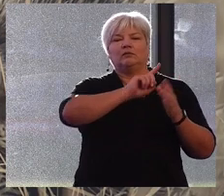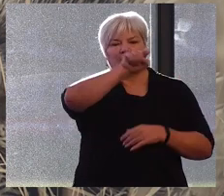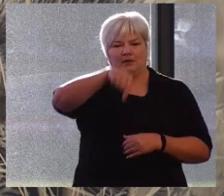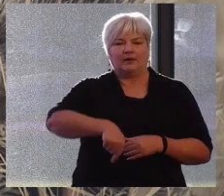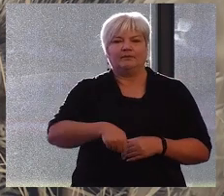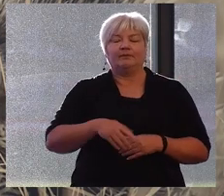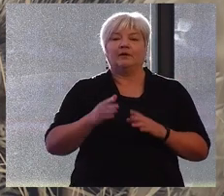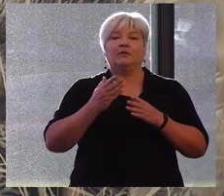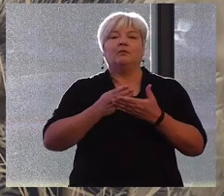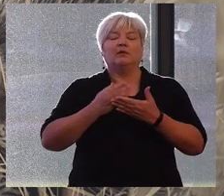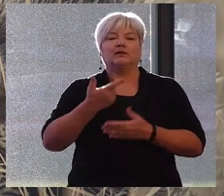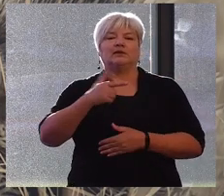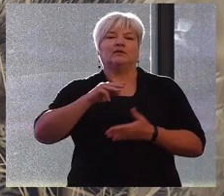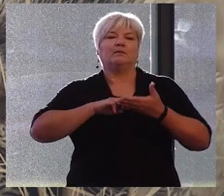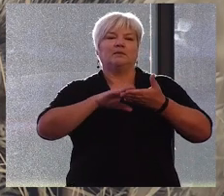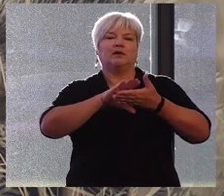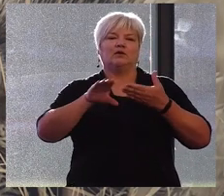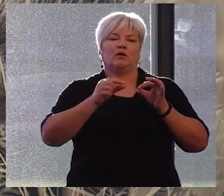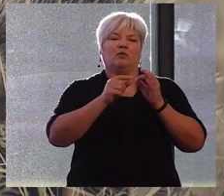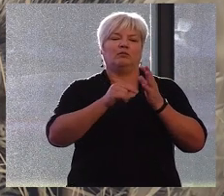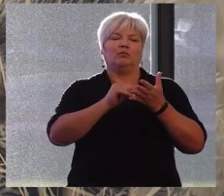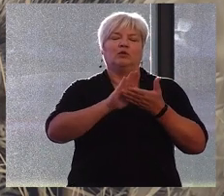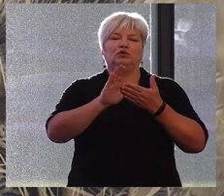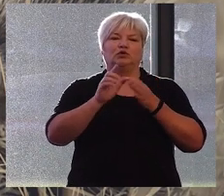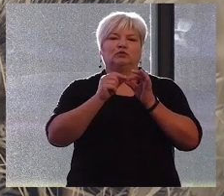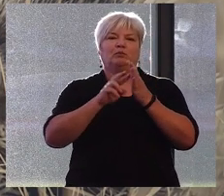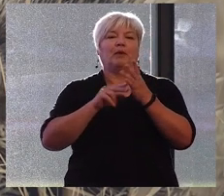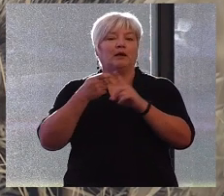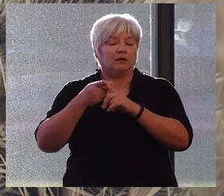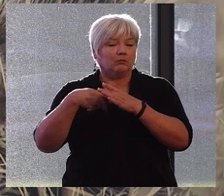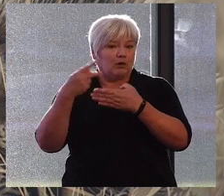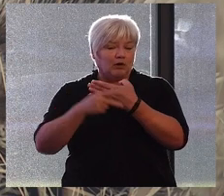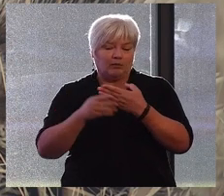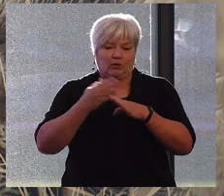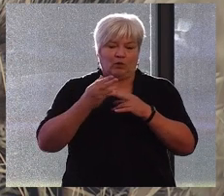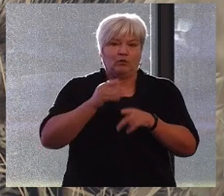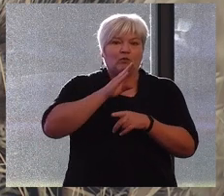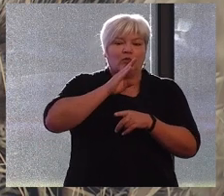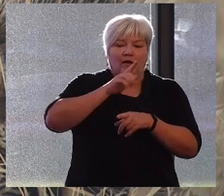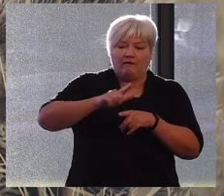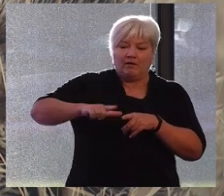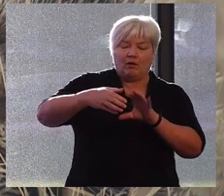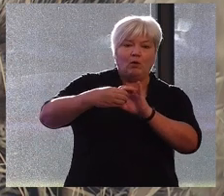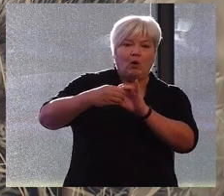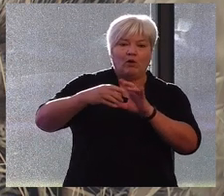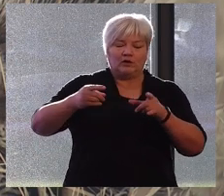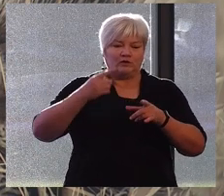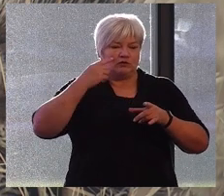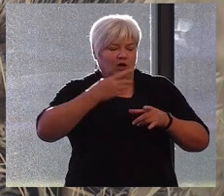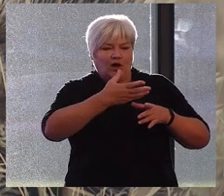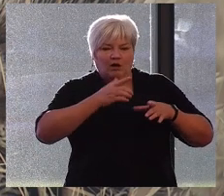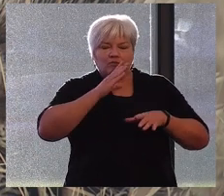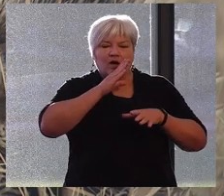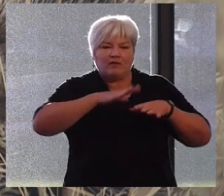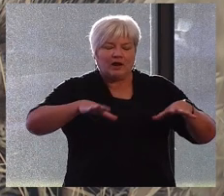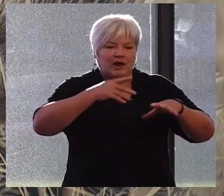million bushbank program, we're working with private landholders to regenerate 20,000 hectares of private land across Victoria,